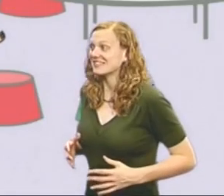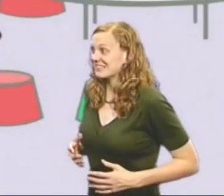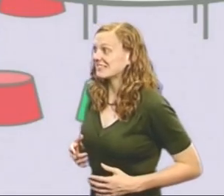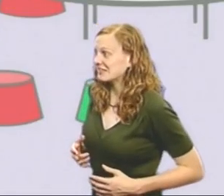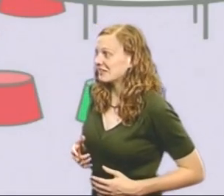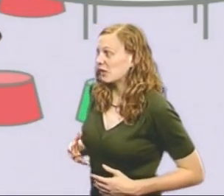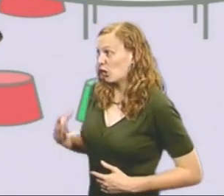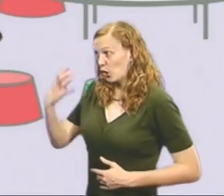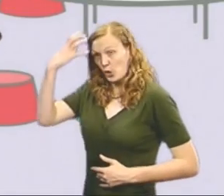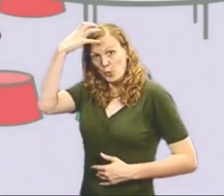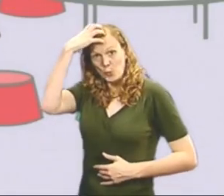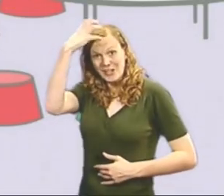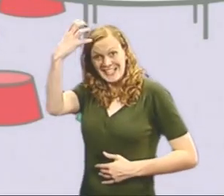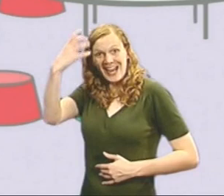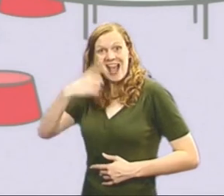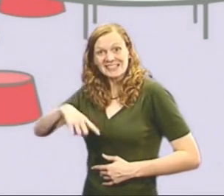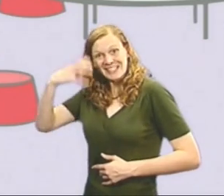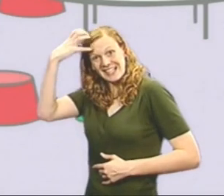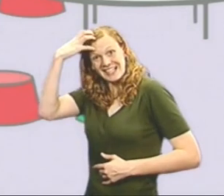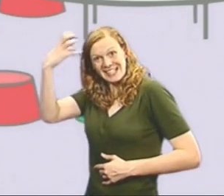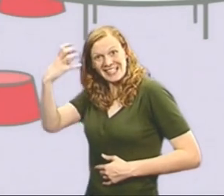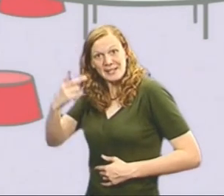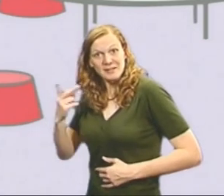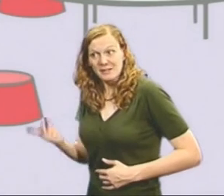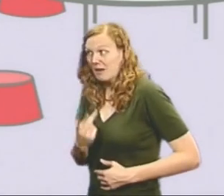I'm Queen Mary. And I'm King Rafe.